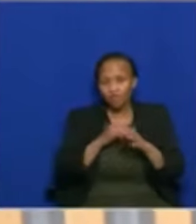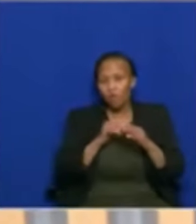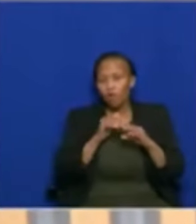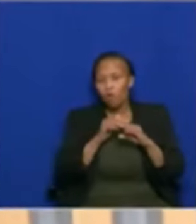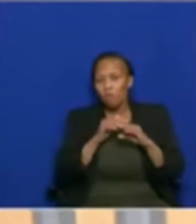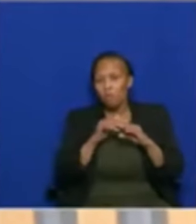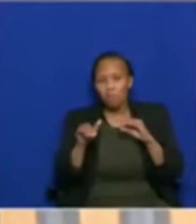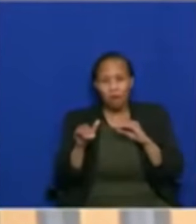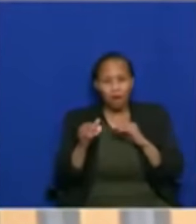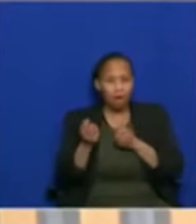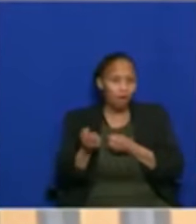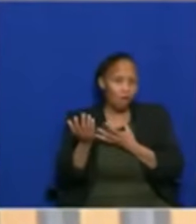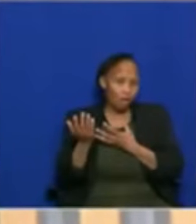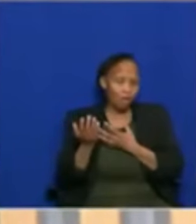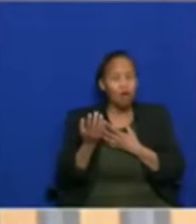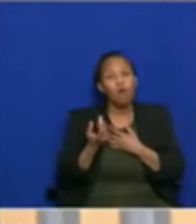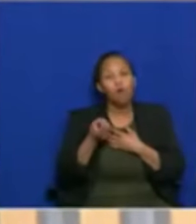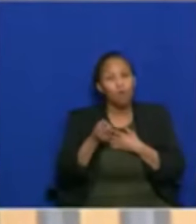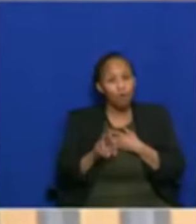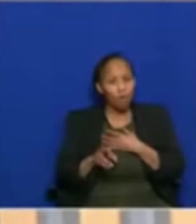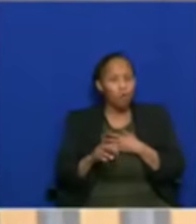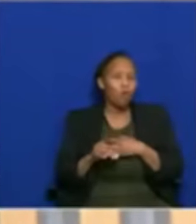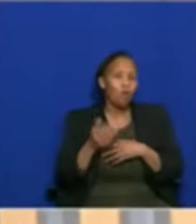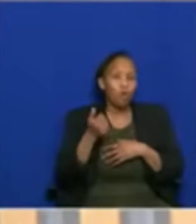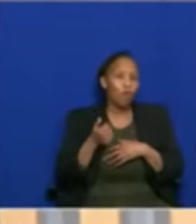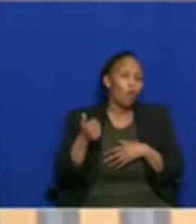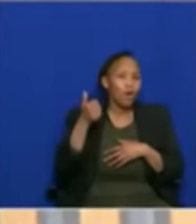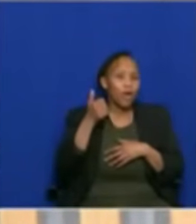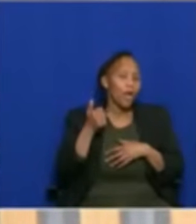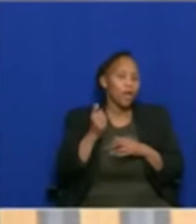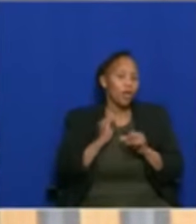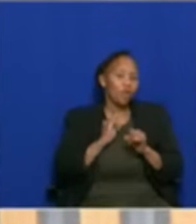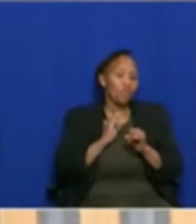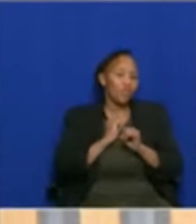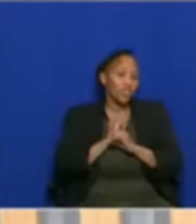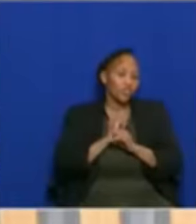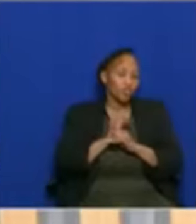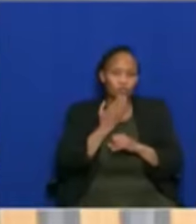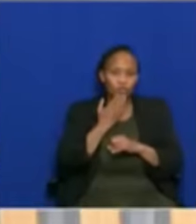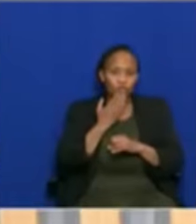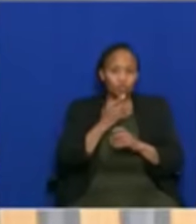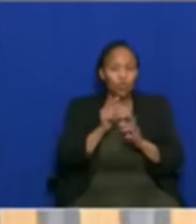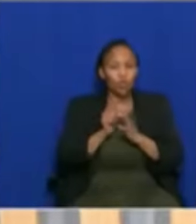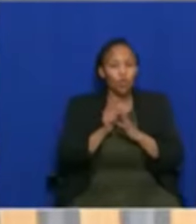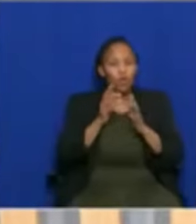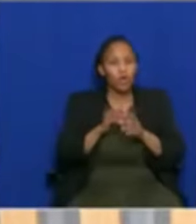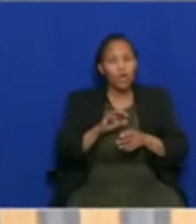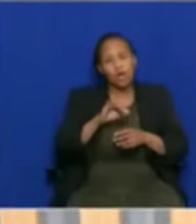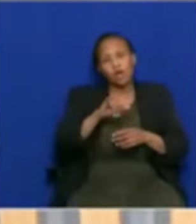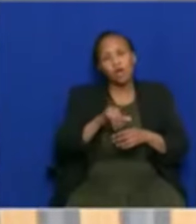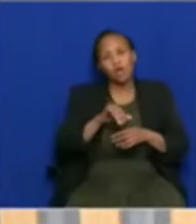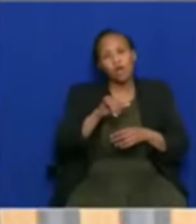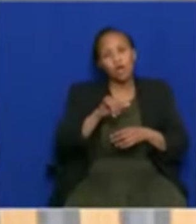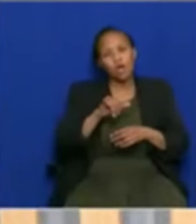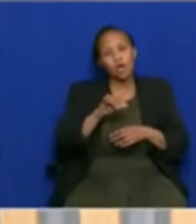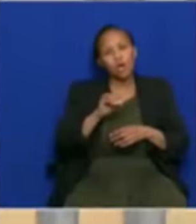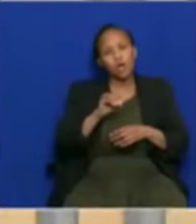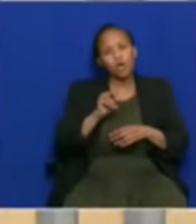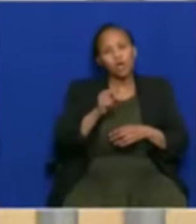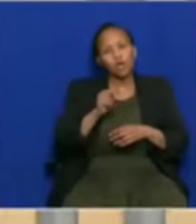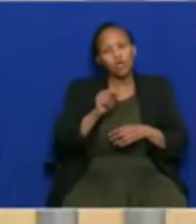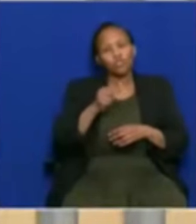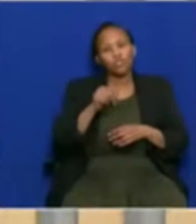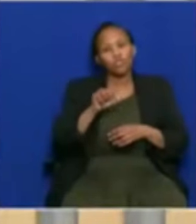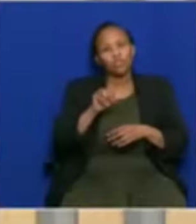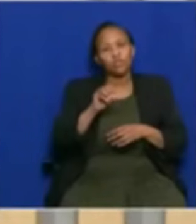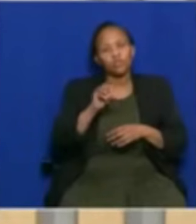head of institution, Advocate Johnson, do they look at this before it goes out? Yes, the prosecutors